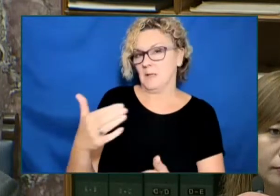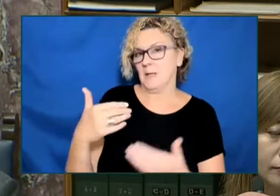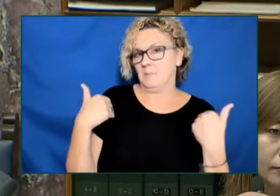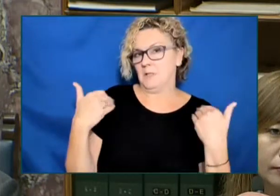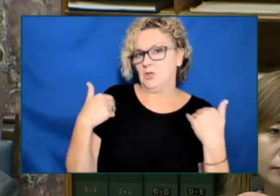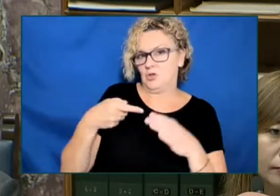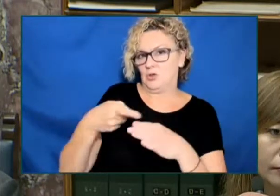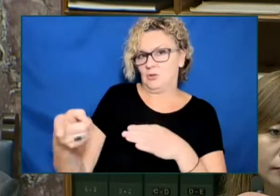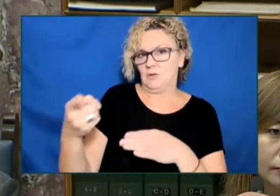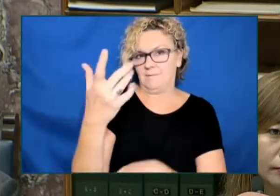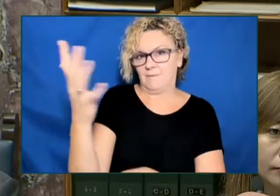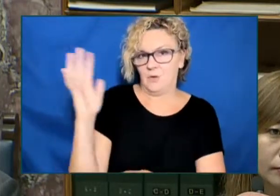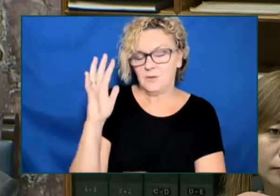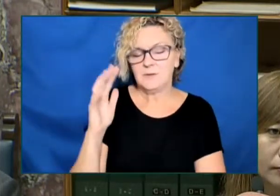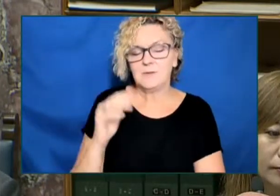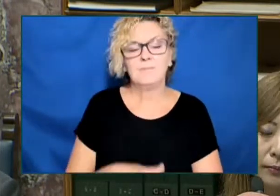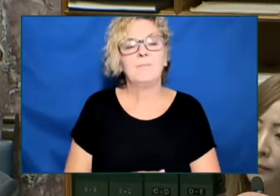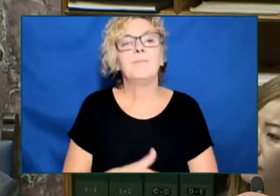which is